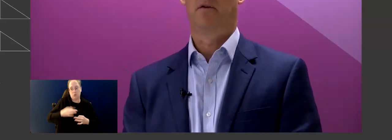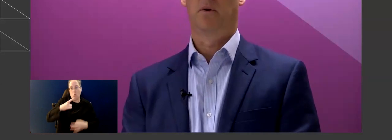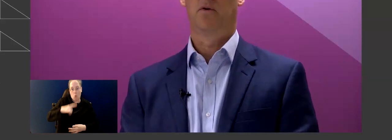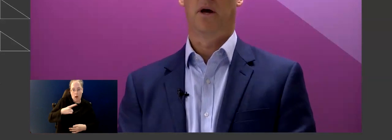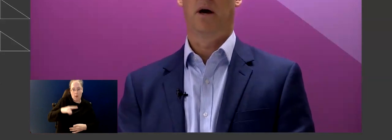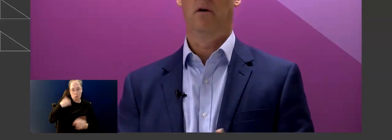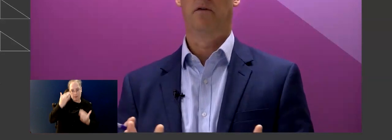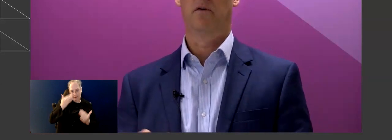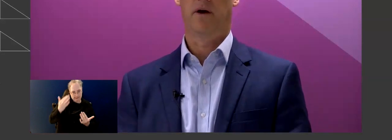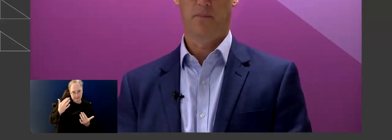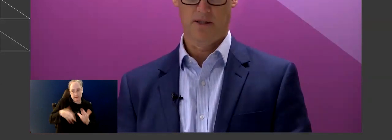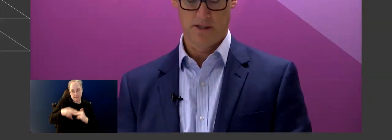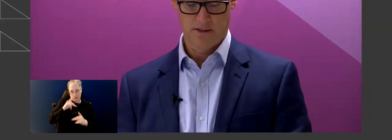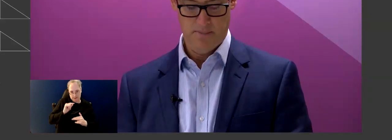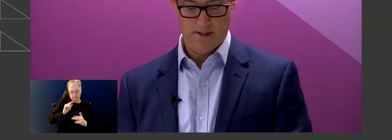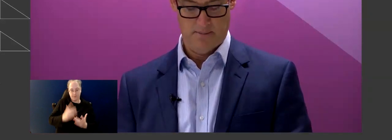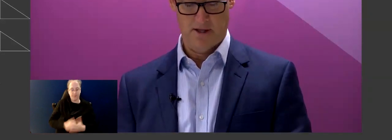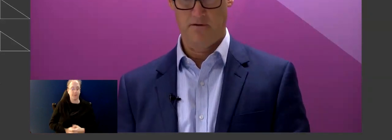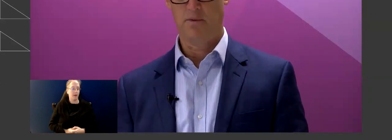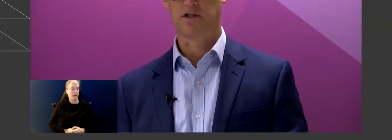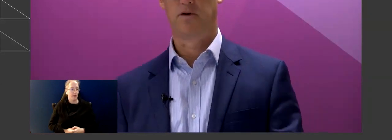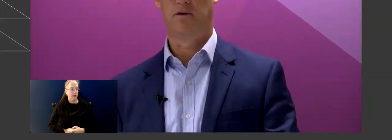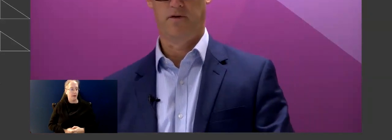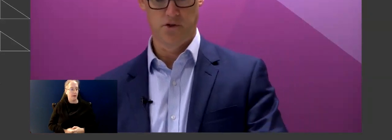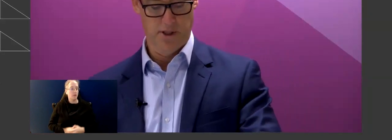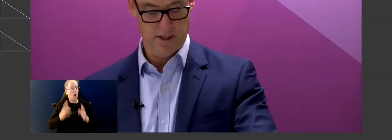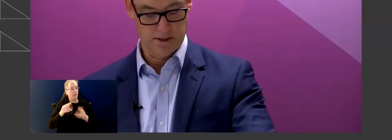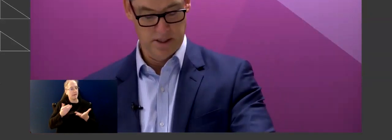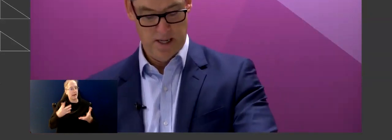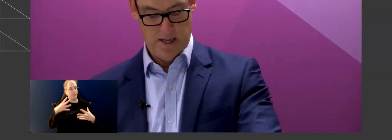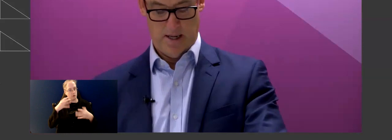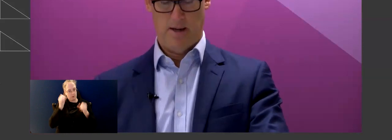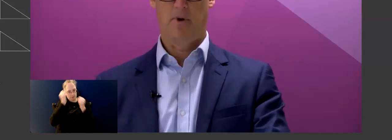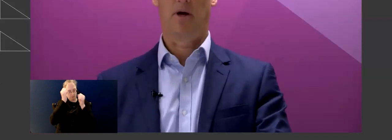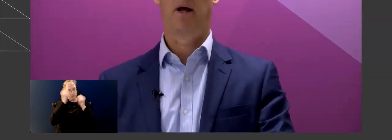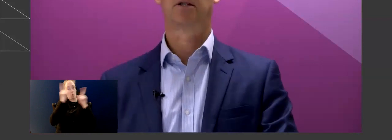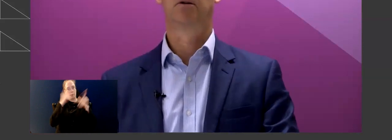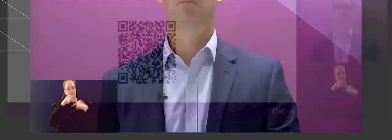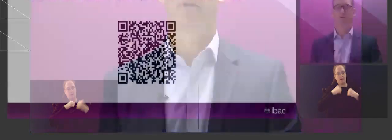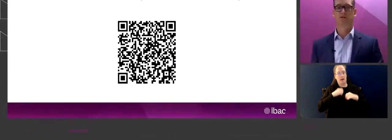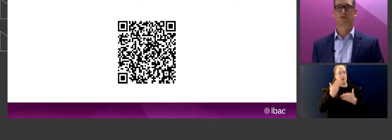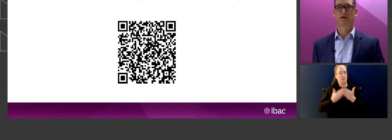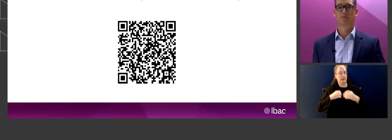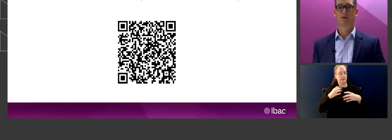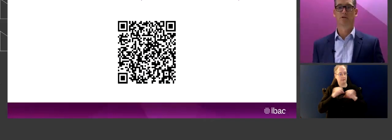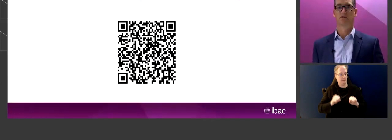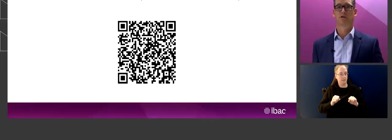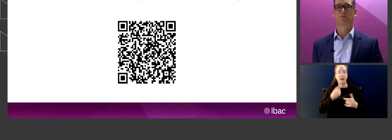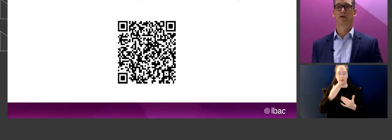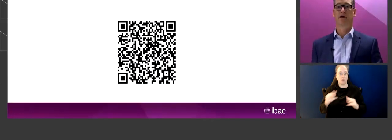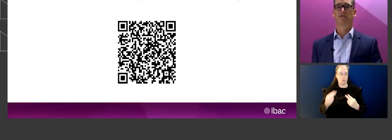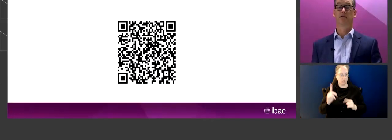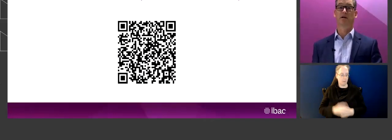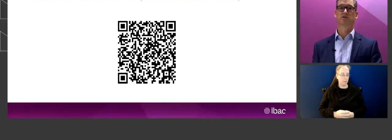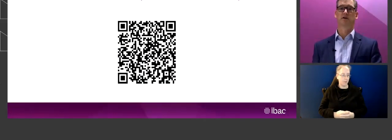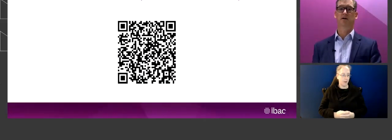that gave you a good overview of our complaint system. Thank you very much for joining us. I'd ask you please to take a moment to